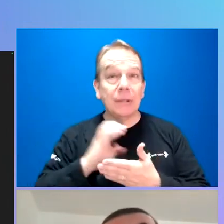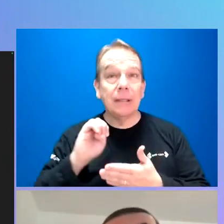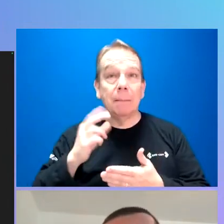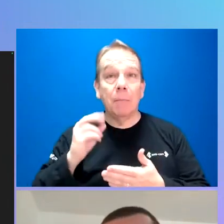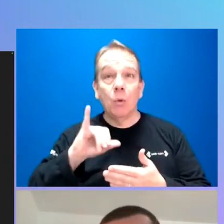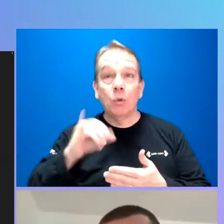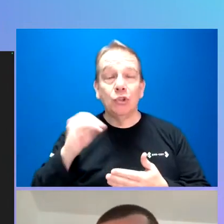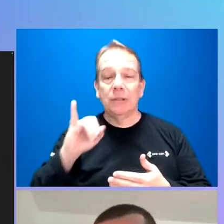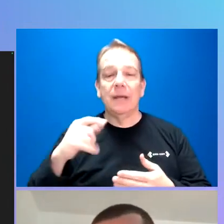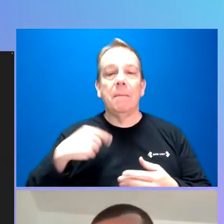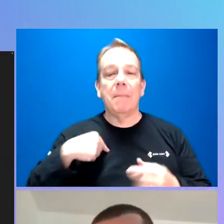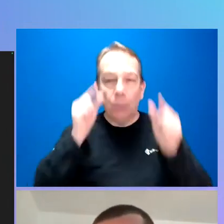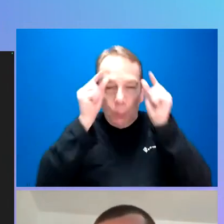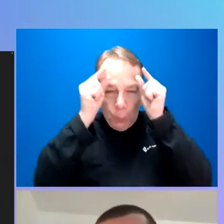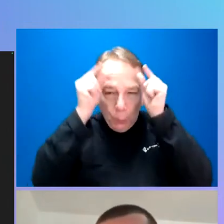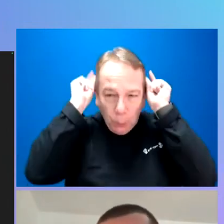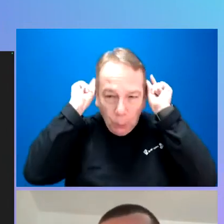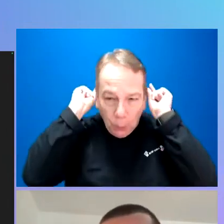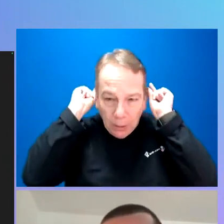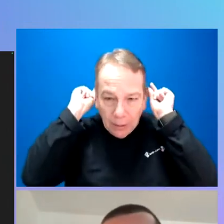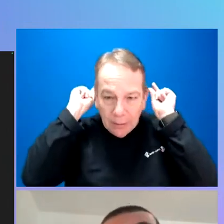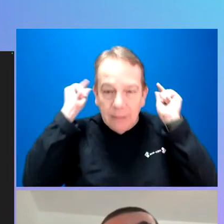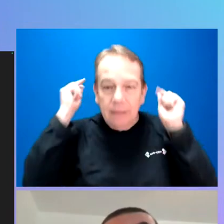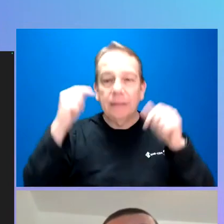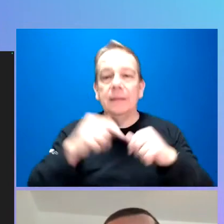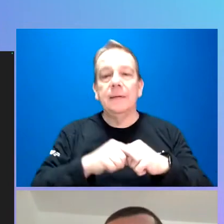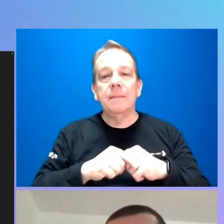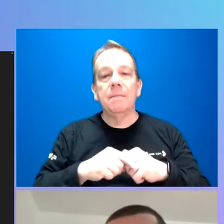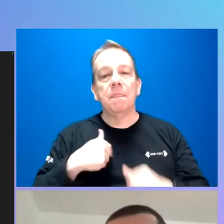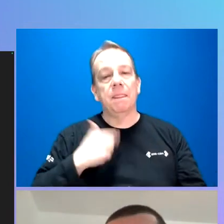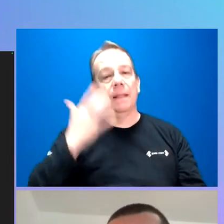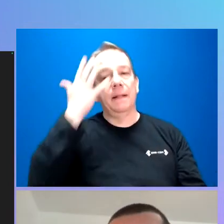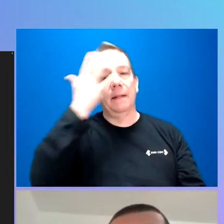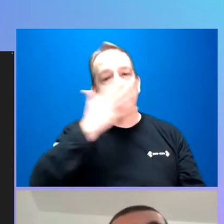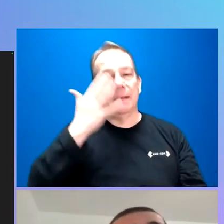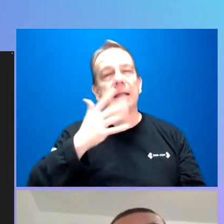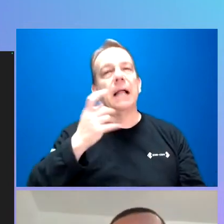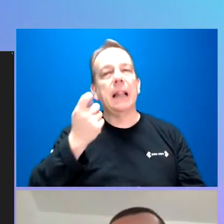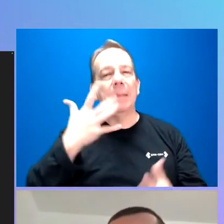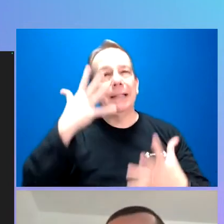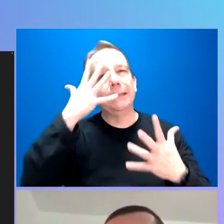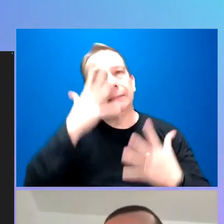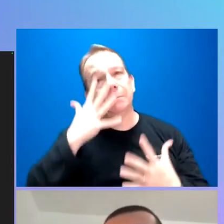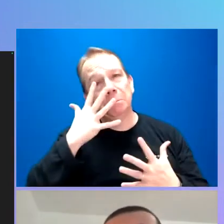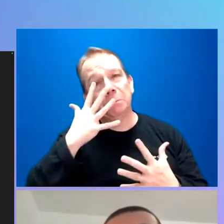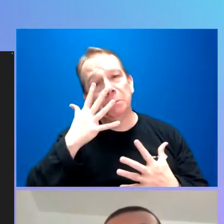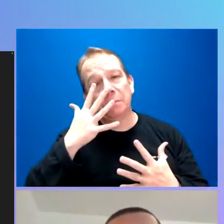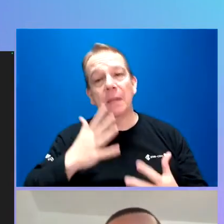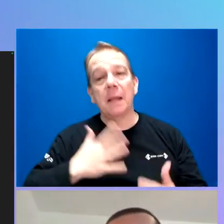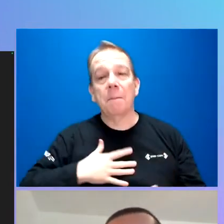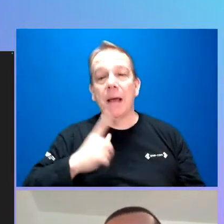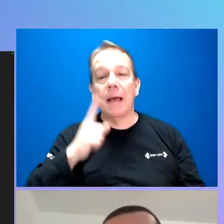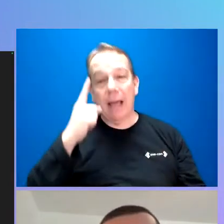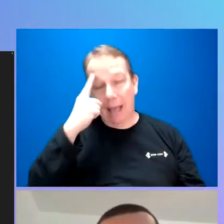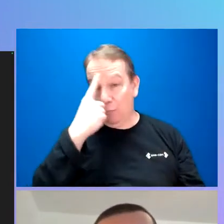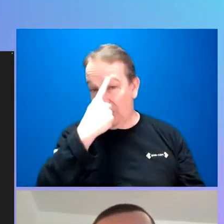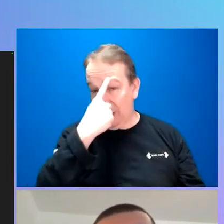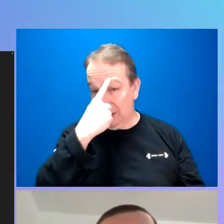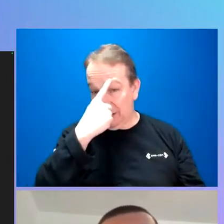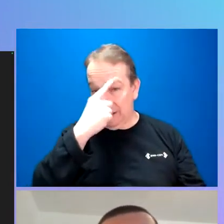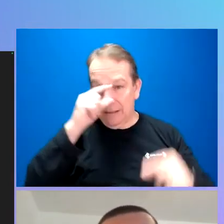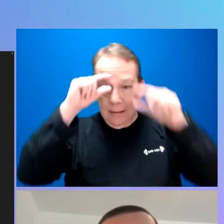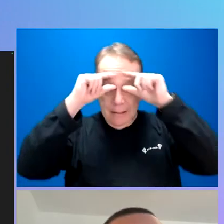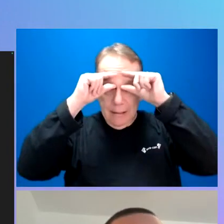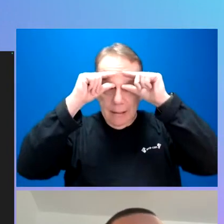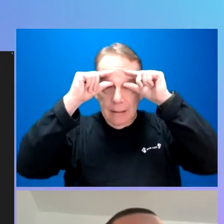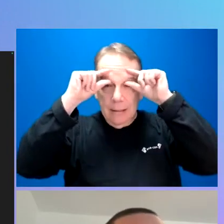have close cropped hair, and I look slightly depressed, and my eyebrows are far too